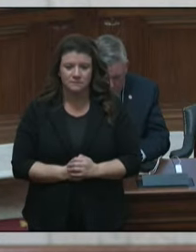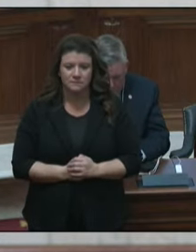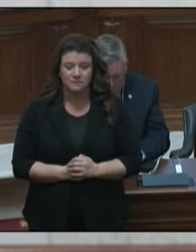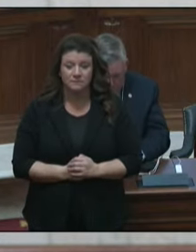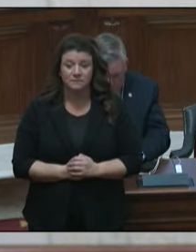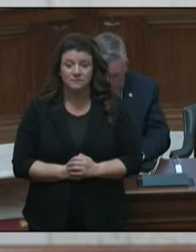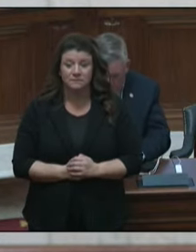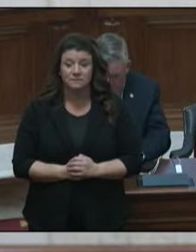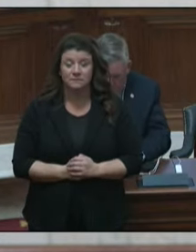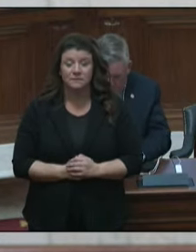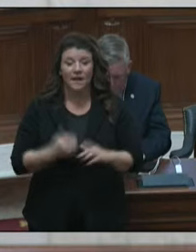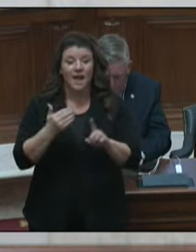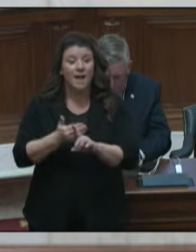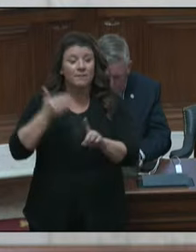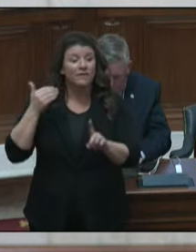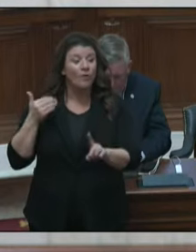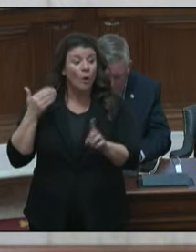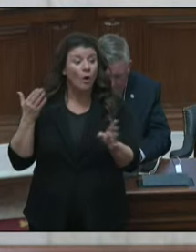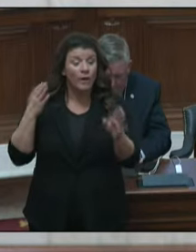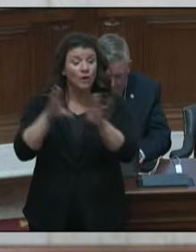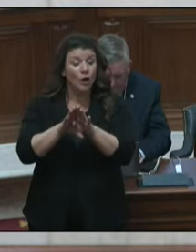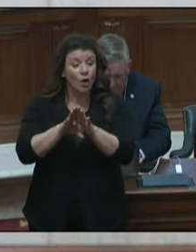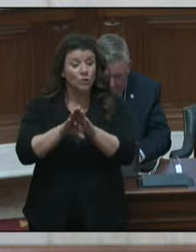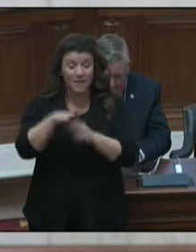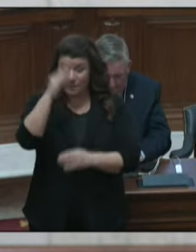And before I leave you, I would tell you again,